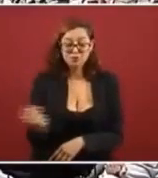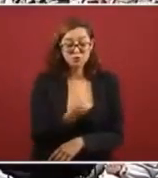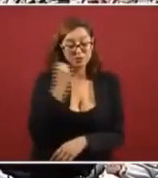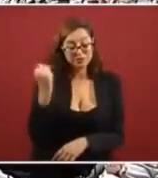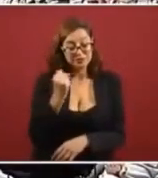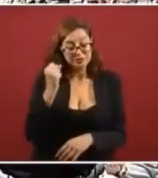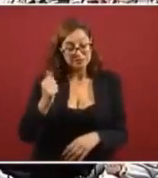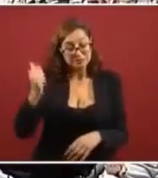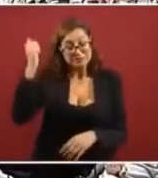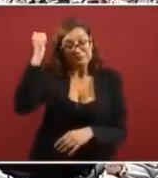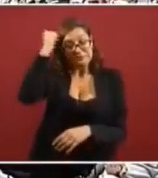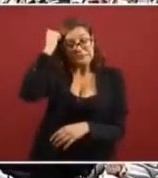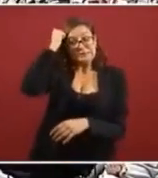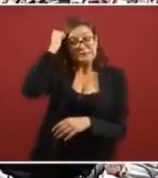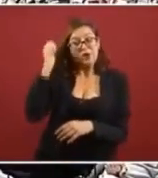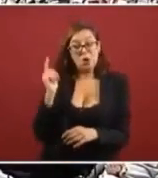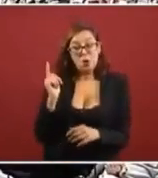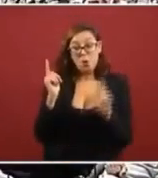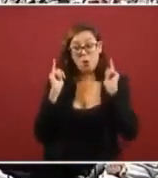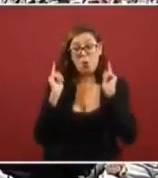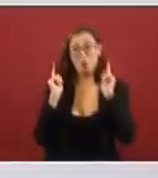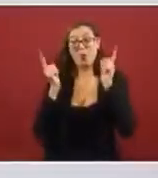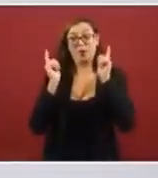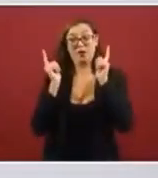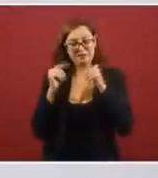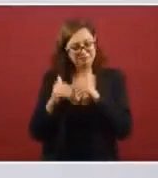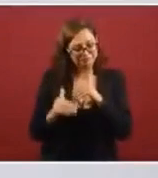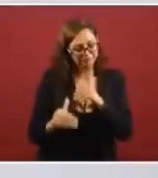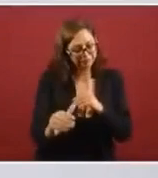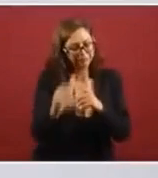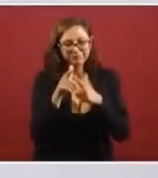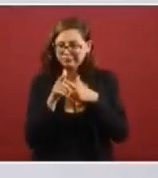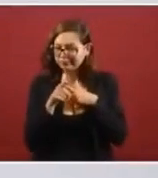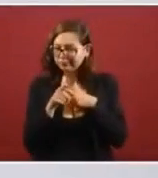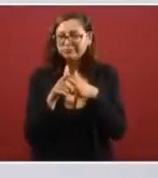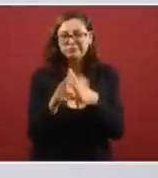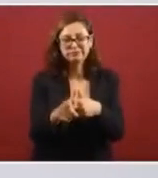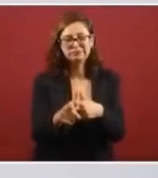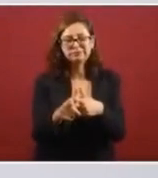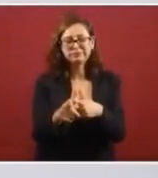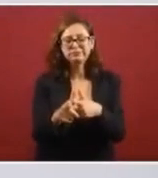on wood in order to